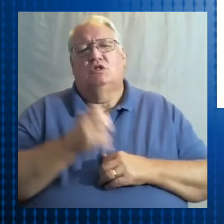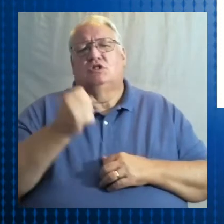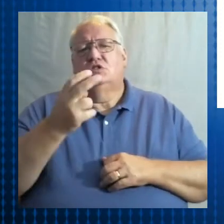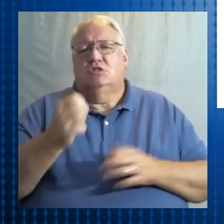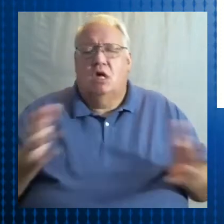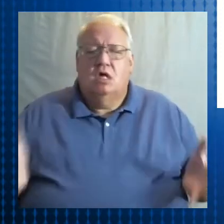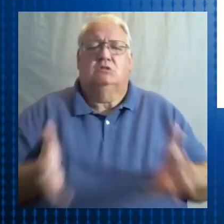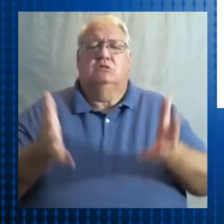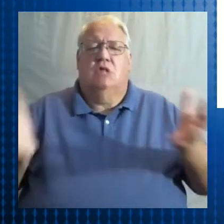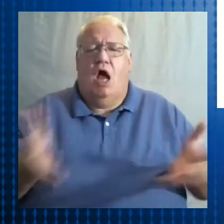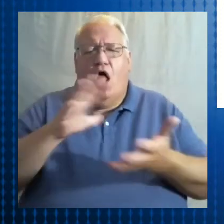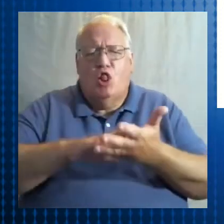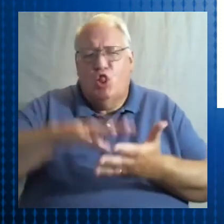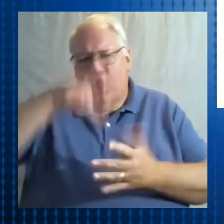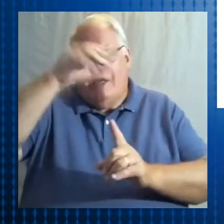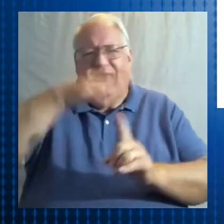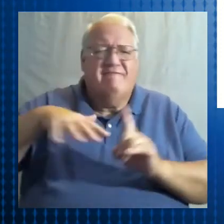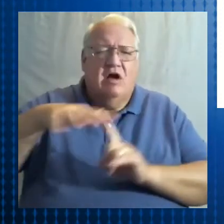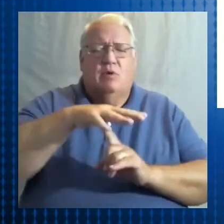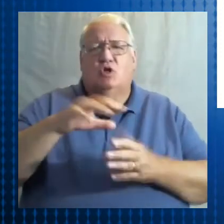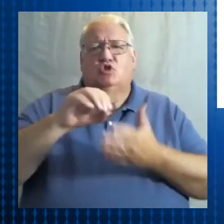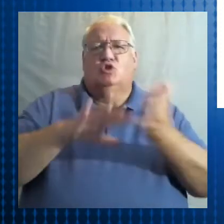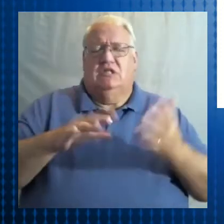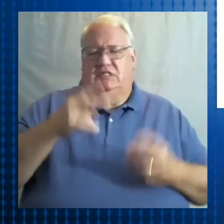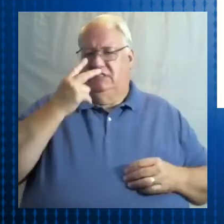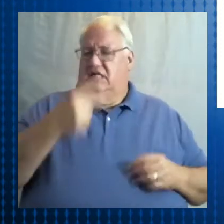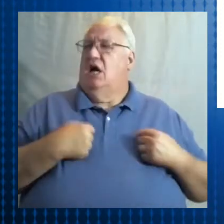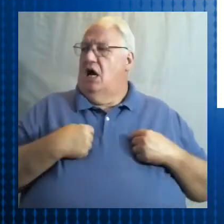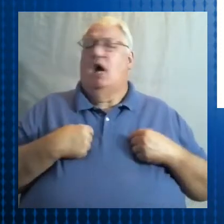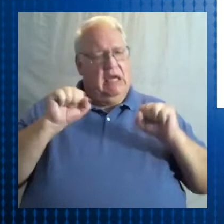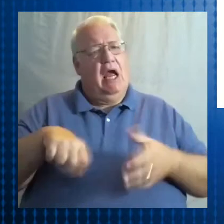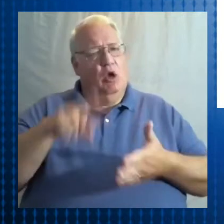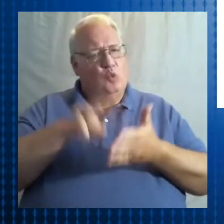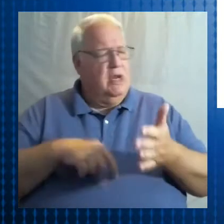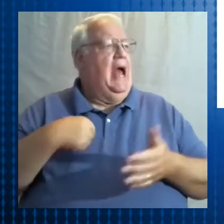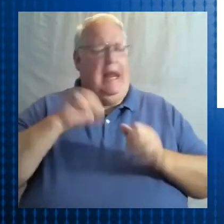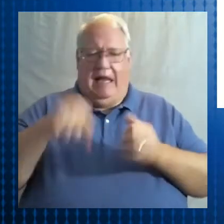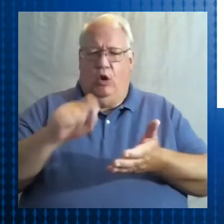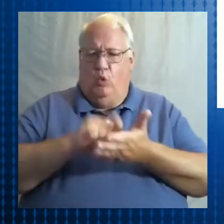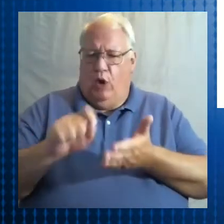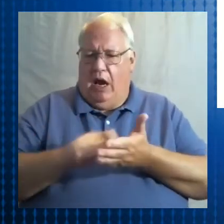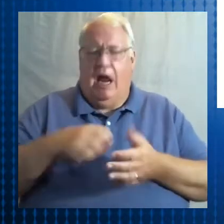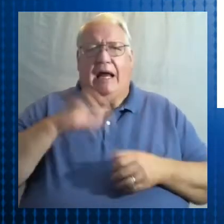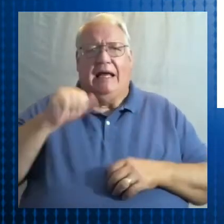learning environment in which students see themselves as readers, writers, listeners, and speakers.